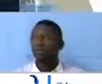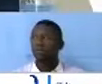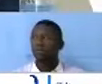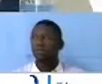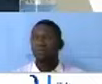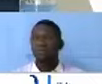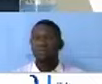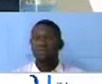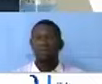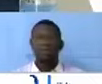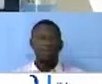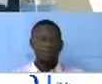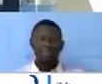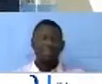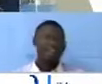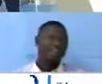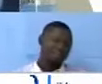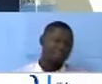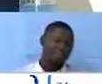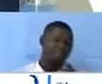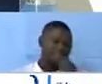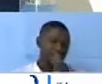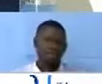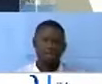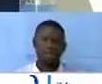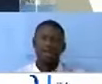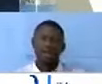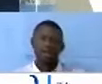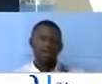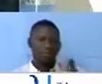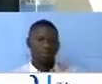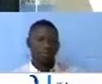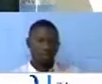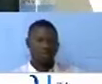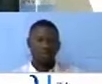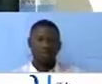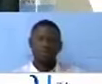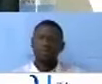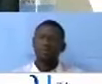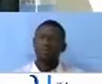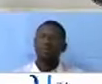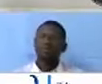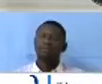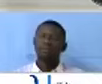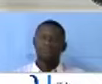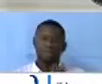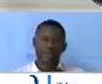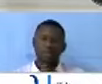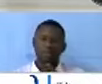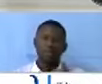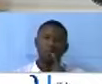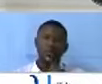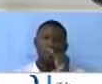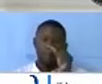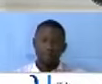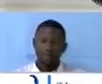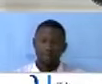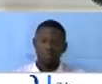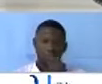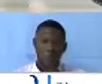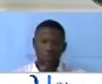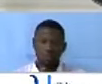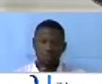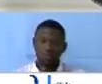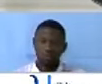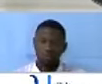It is quite convenient to say I have a witness. The person. No, sorry. I said the only person that you said I was together with